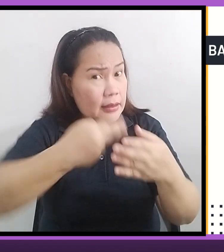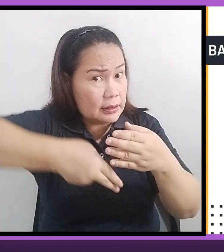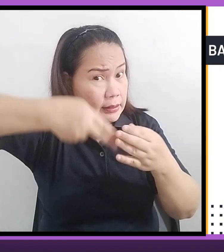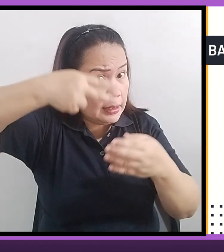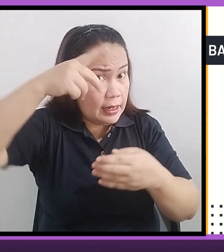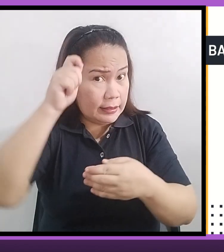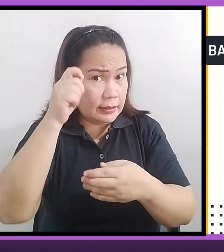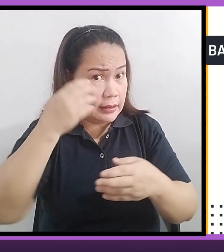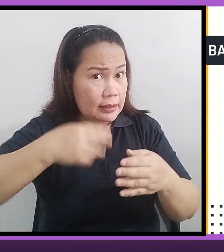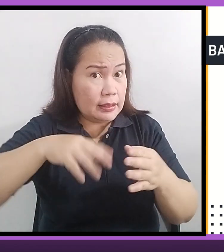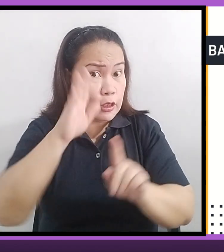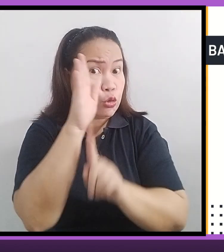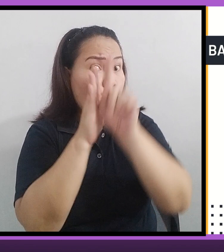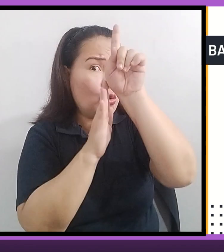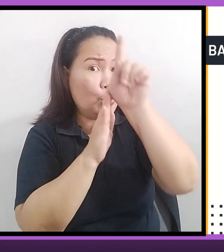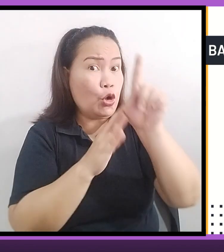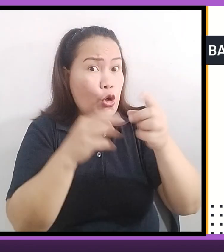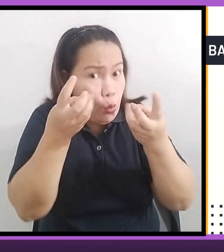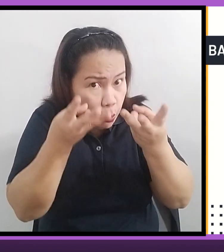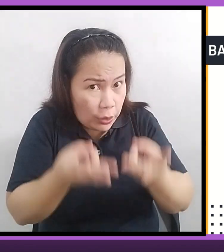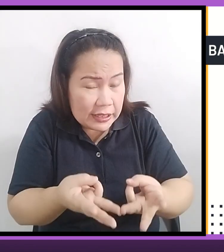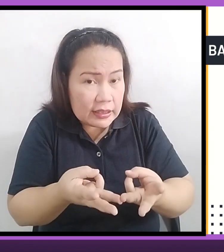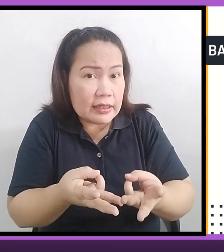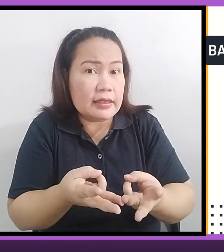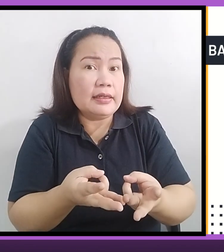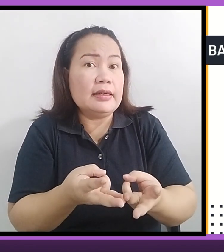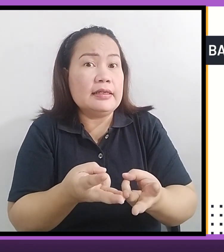weight, uh, their